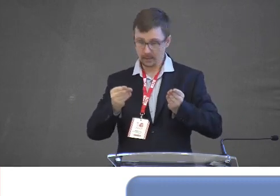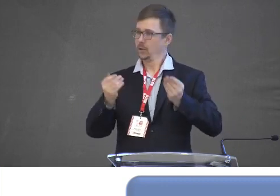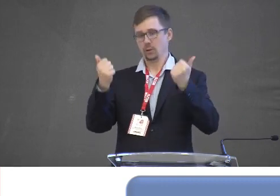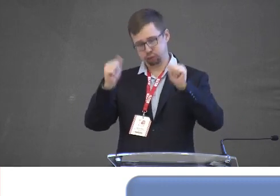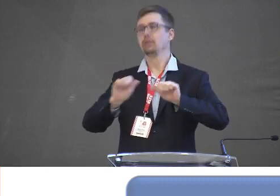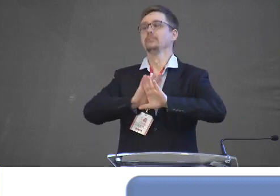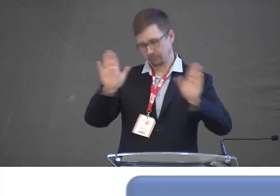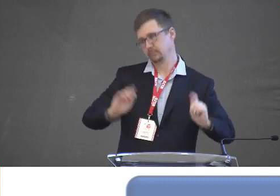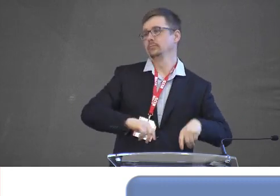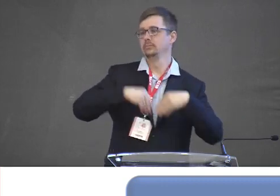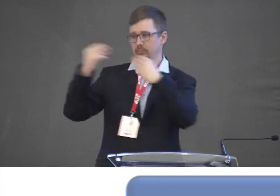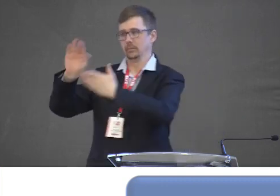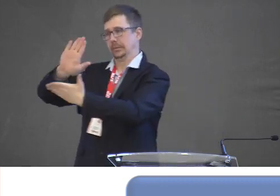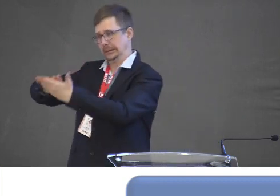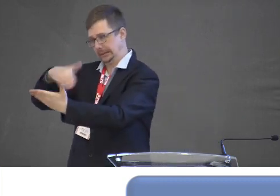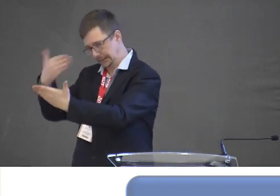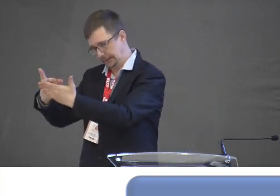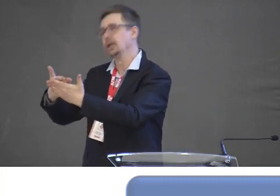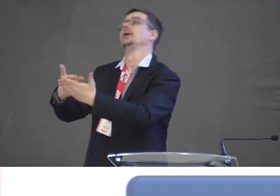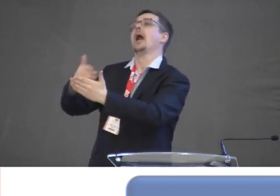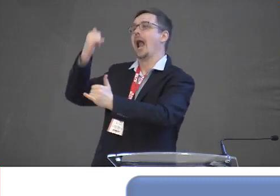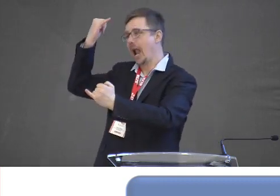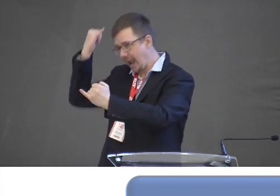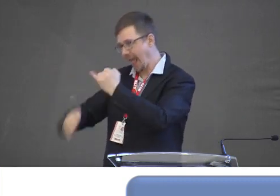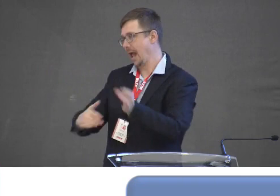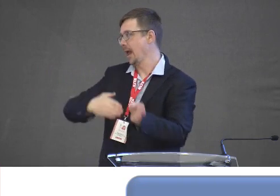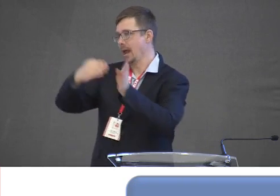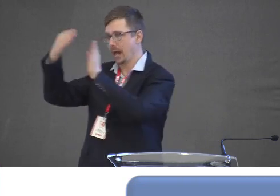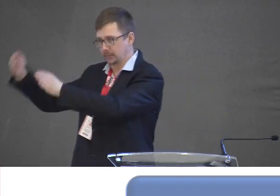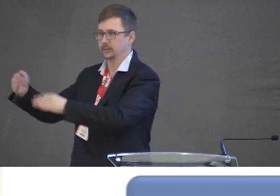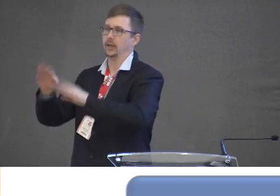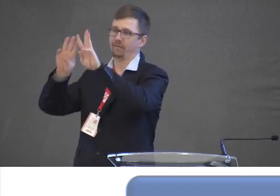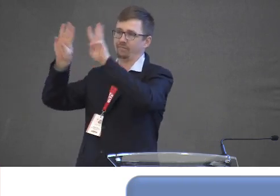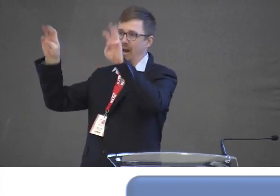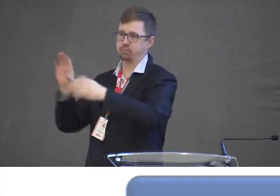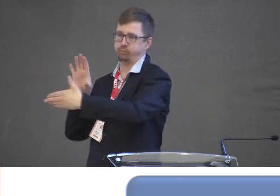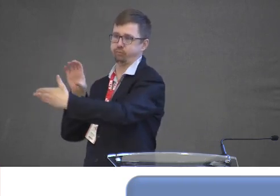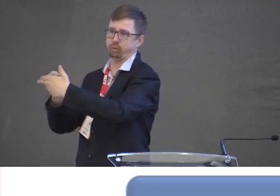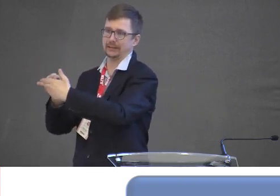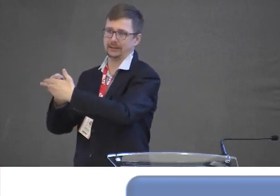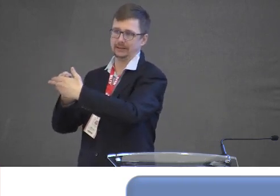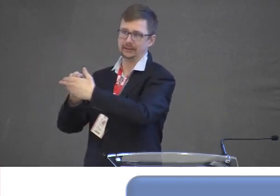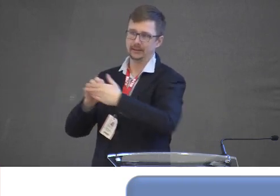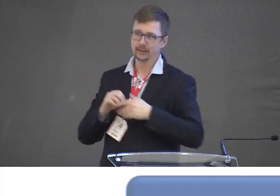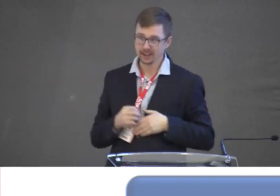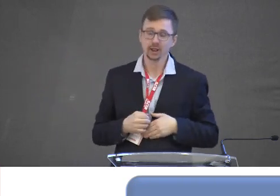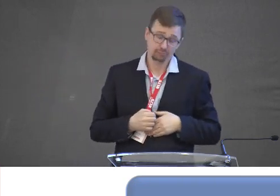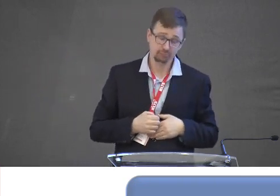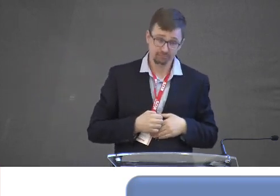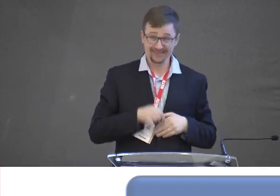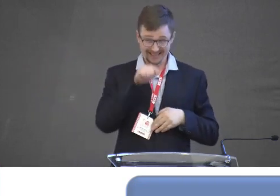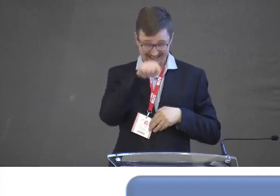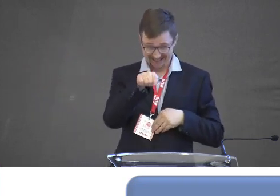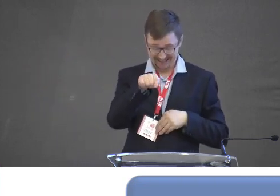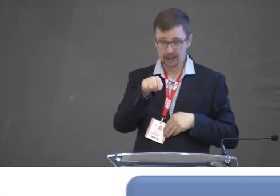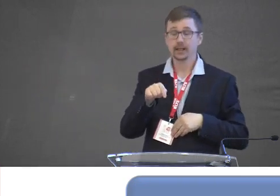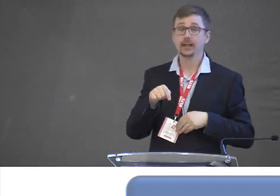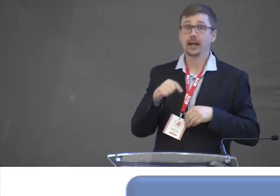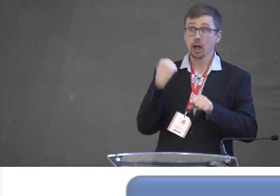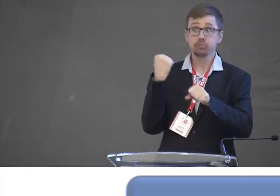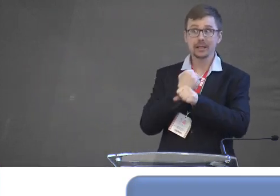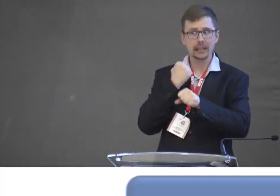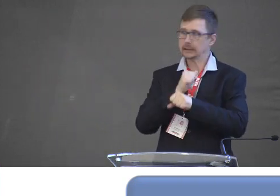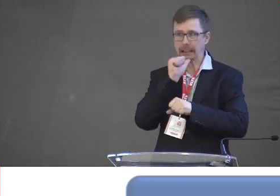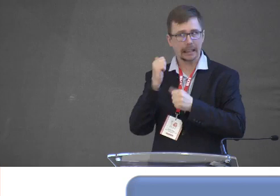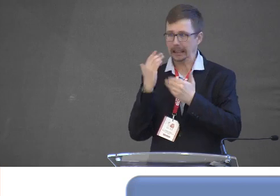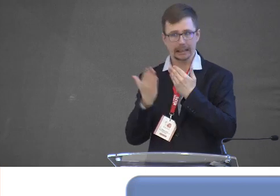result, which we brought to the team of editors, and the final step was to translate it and put it out, upload it on the